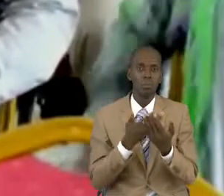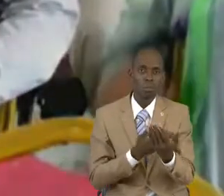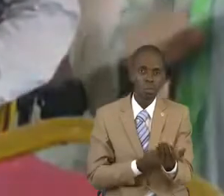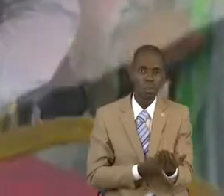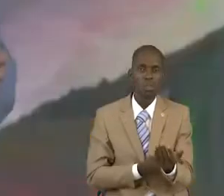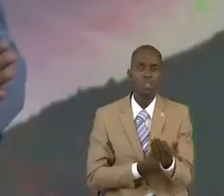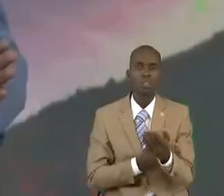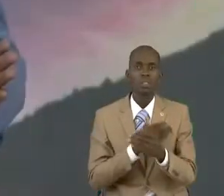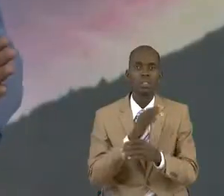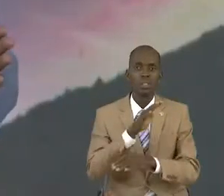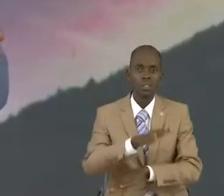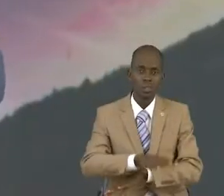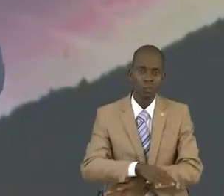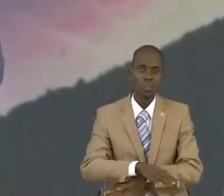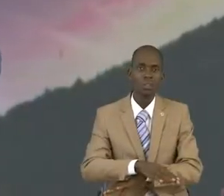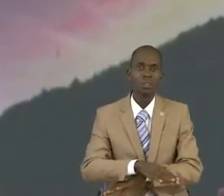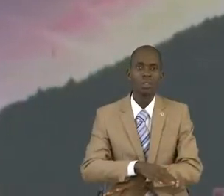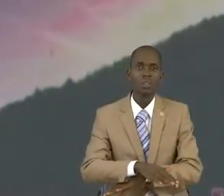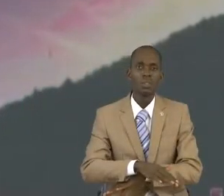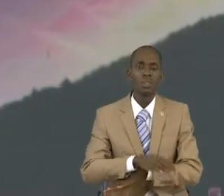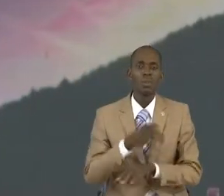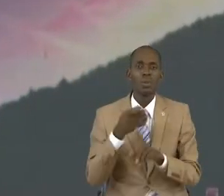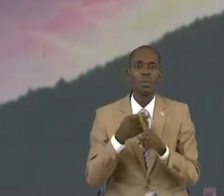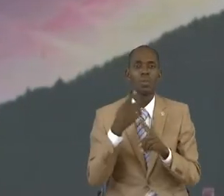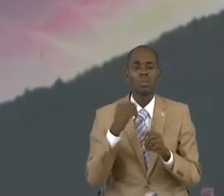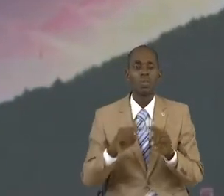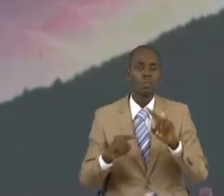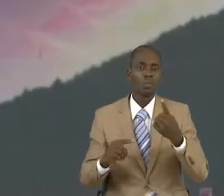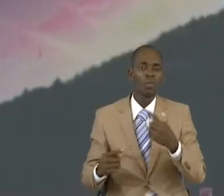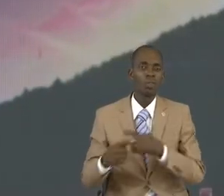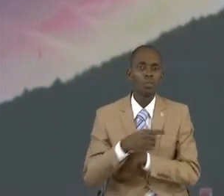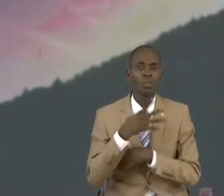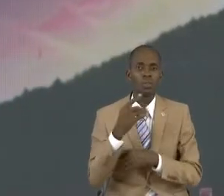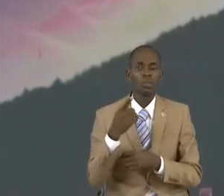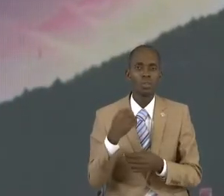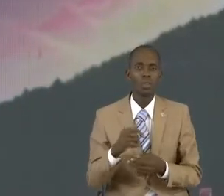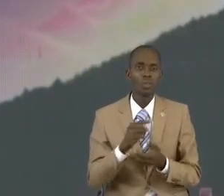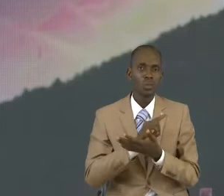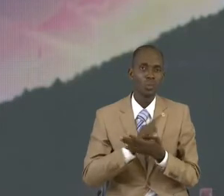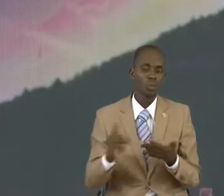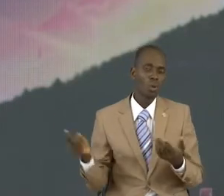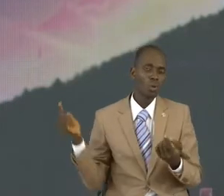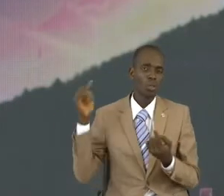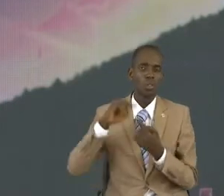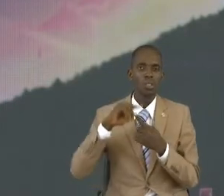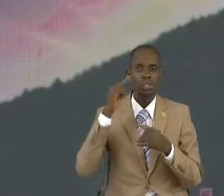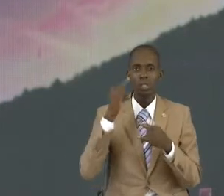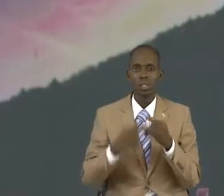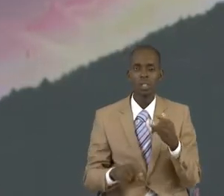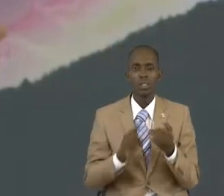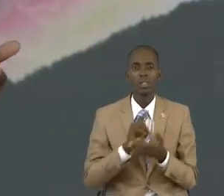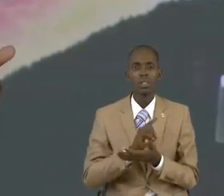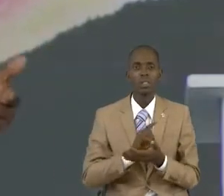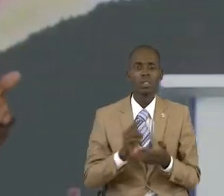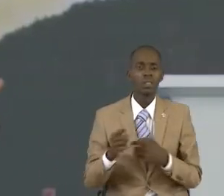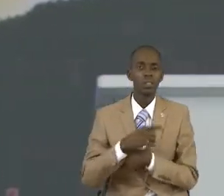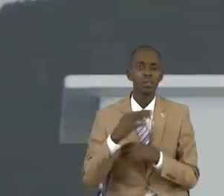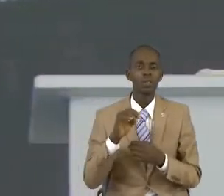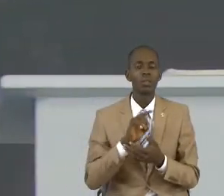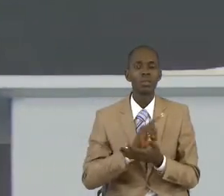evening, from the first day of the week to the last day of the week, what do you